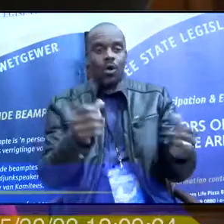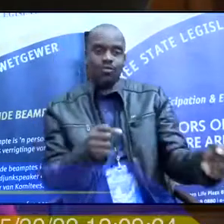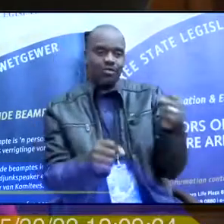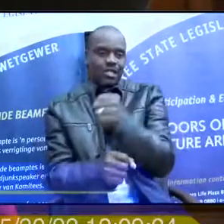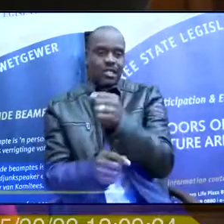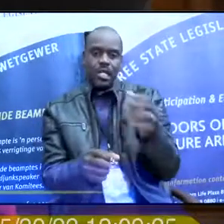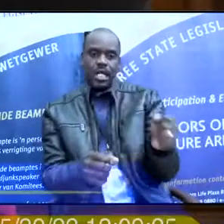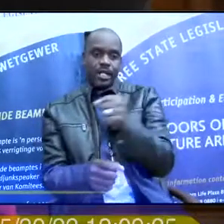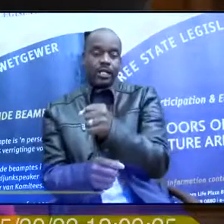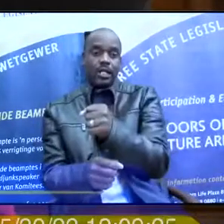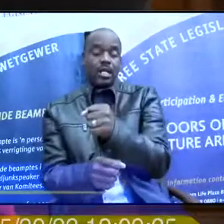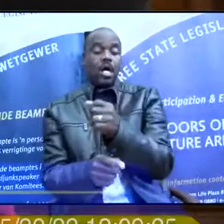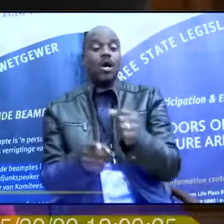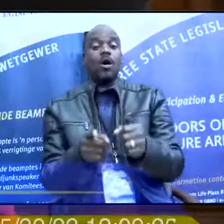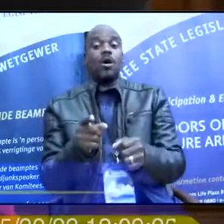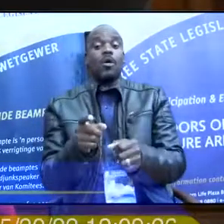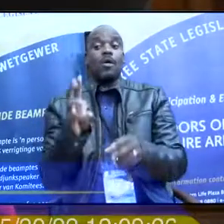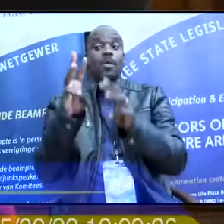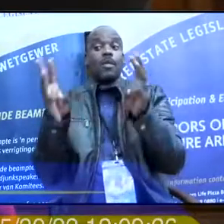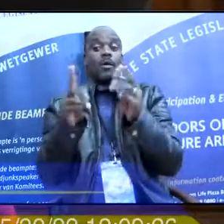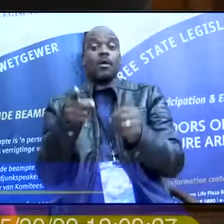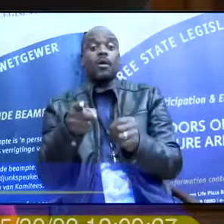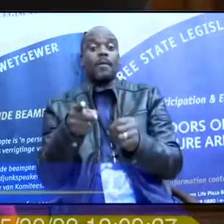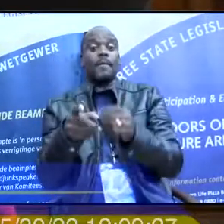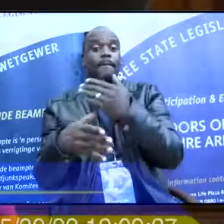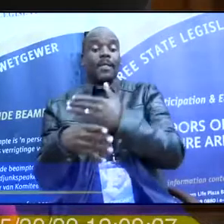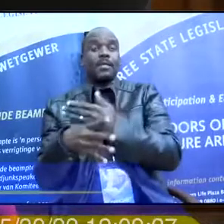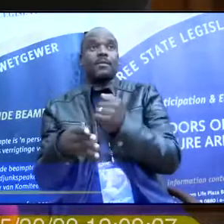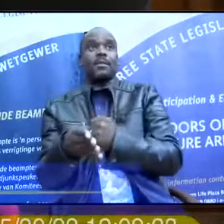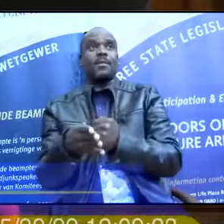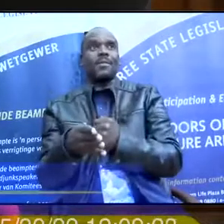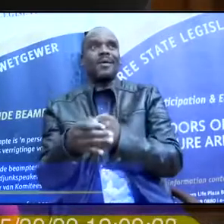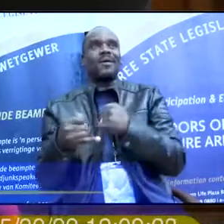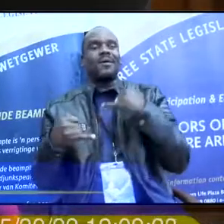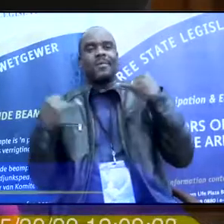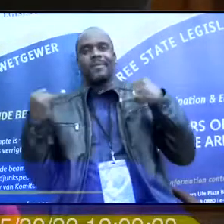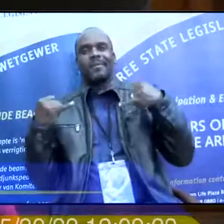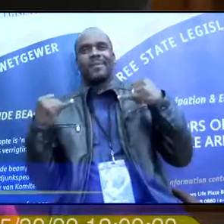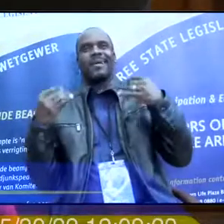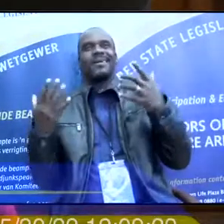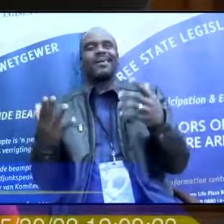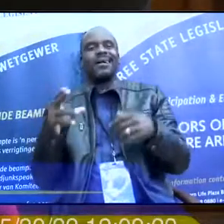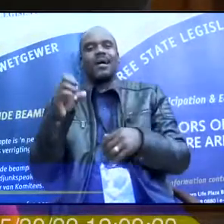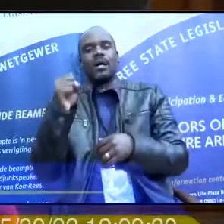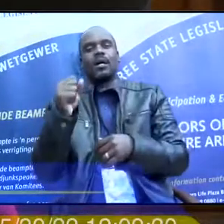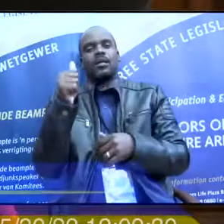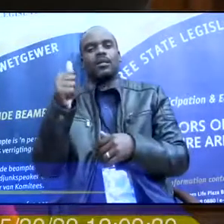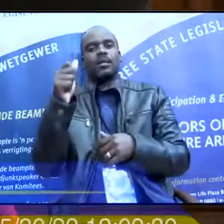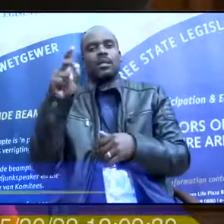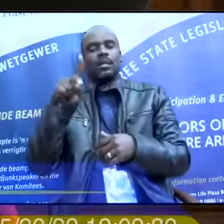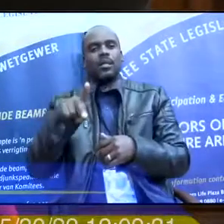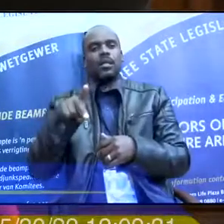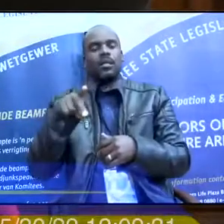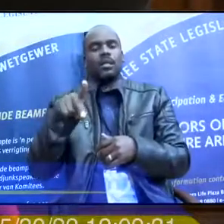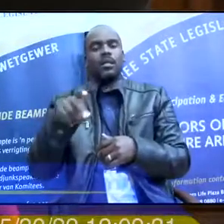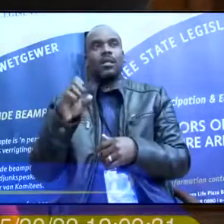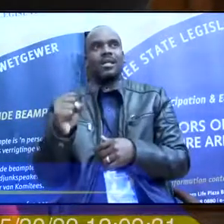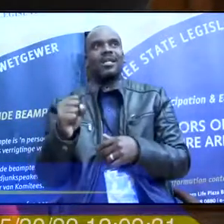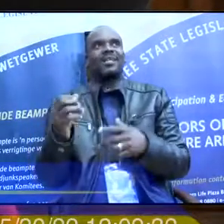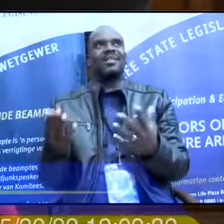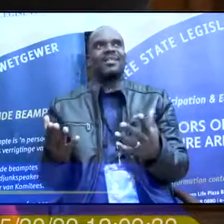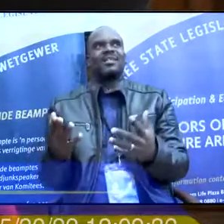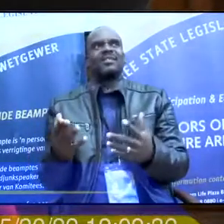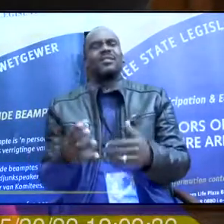have joined the bandwagon i mean sars as a state-owned entity is just